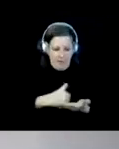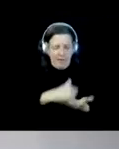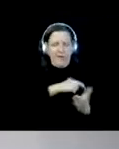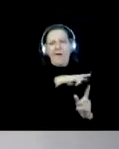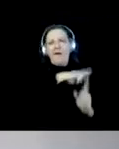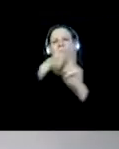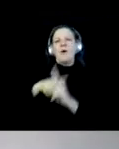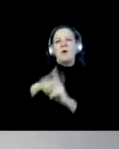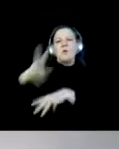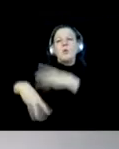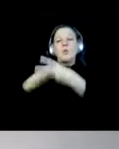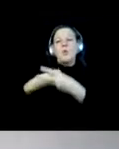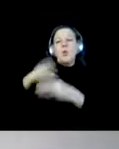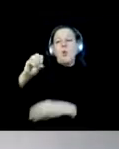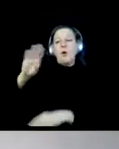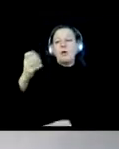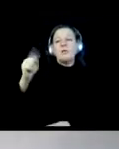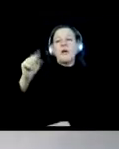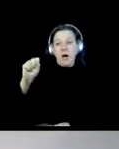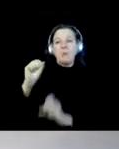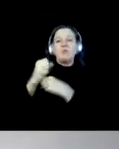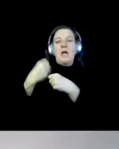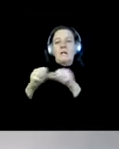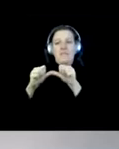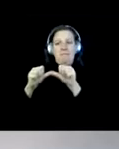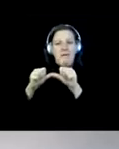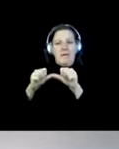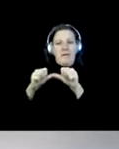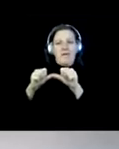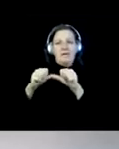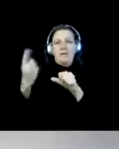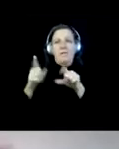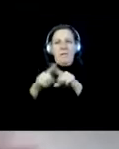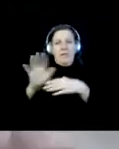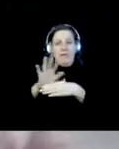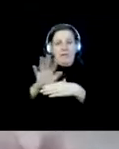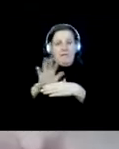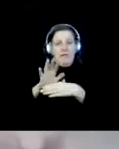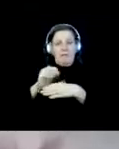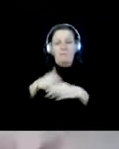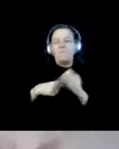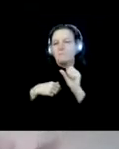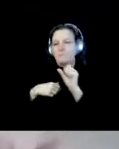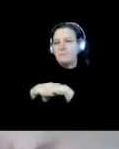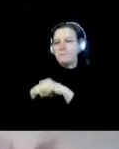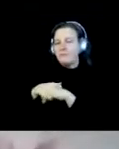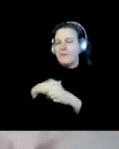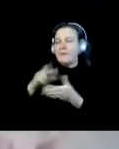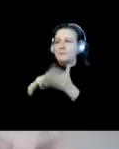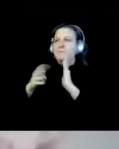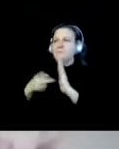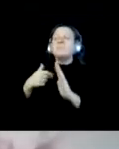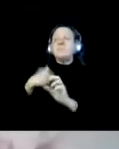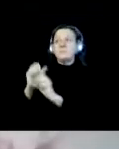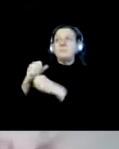a durational work like a film. Yeah, I mean, I made soft film in a